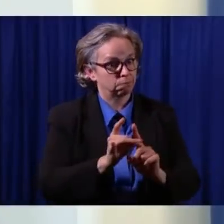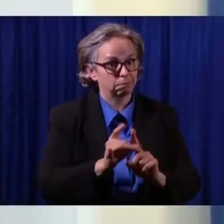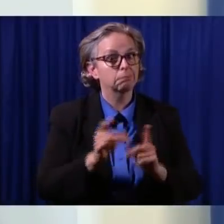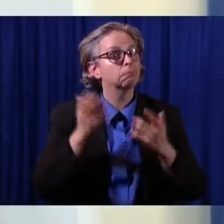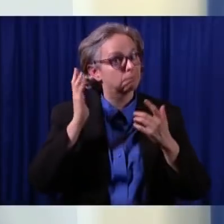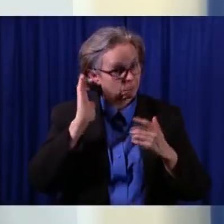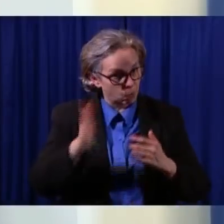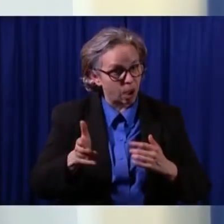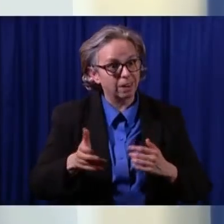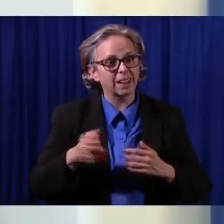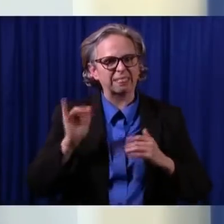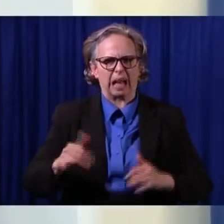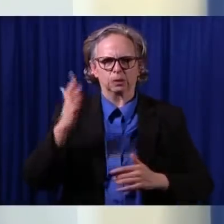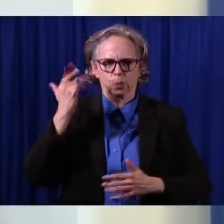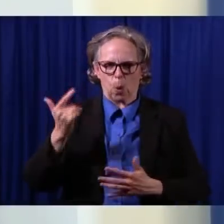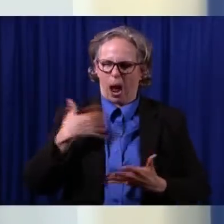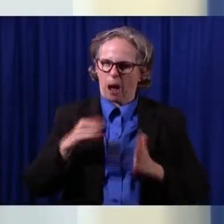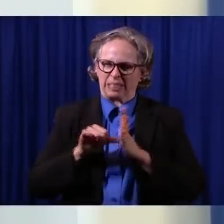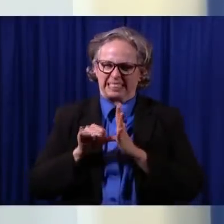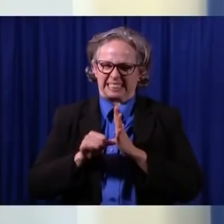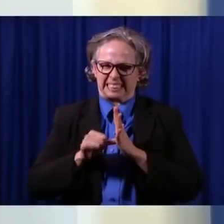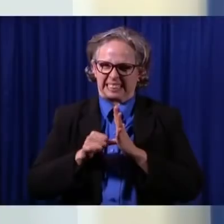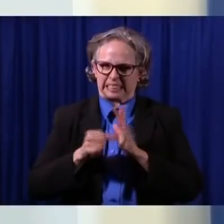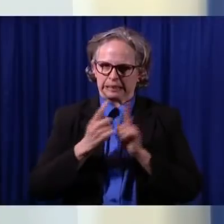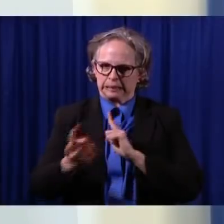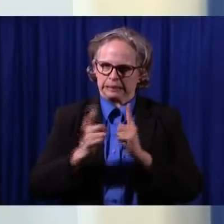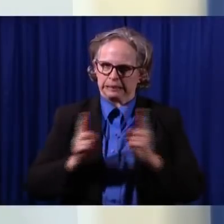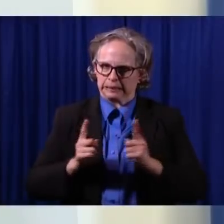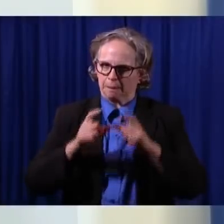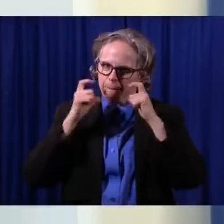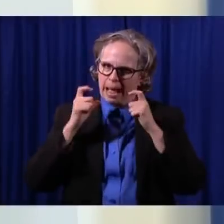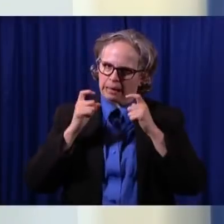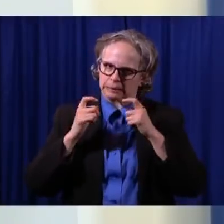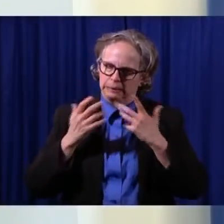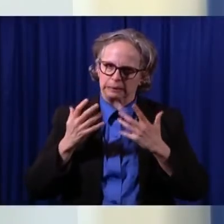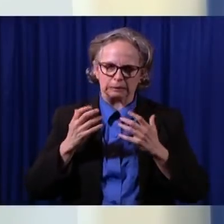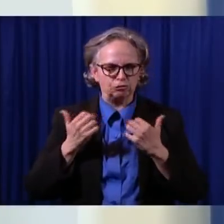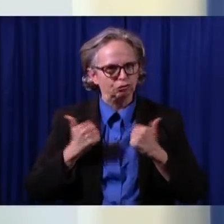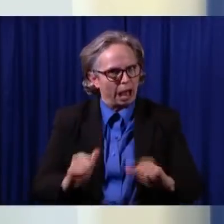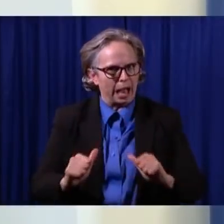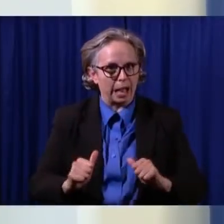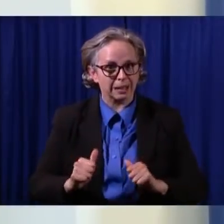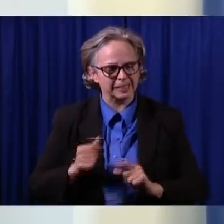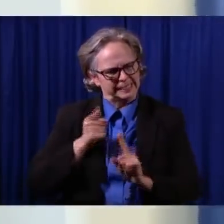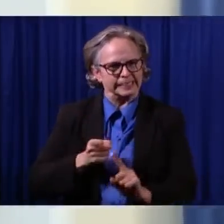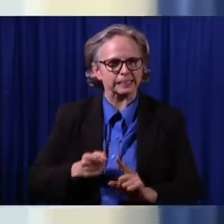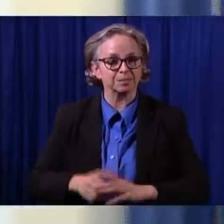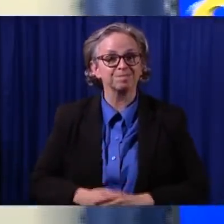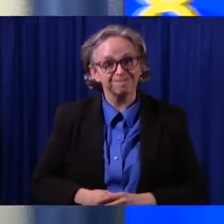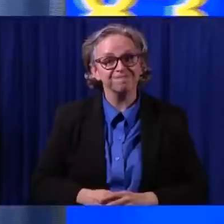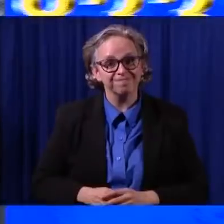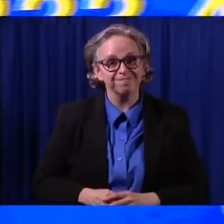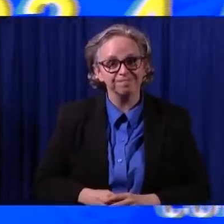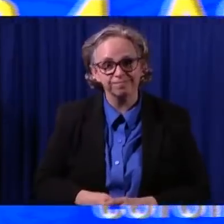have to do everything we can to learn to live with this virus. Yeah. Thank you.